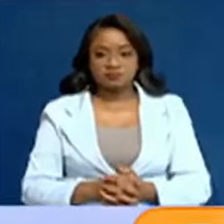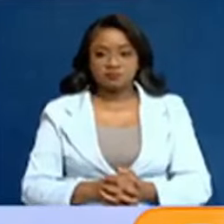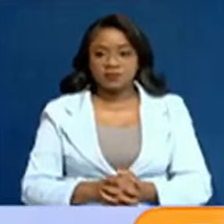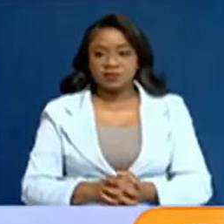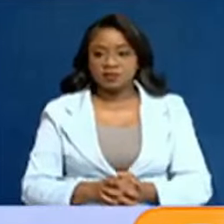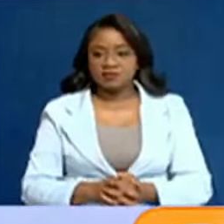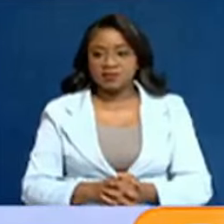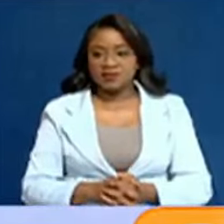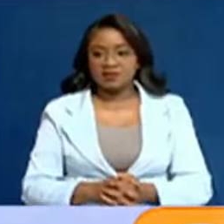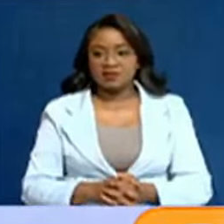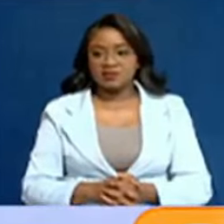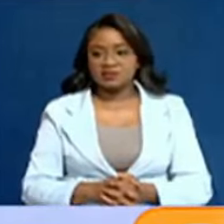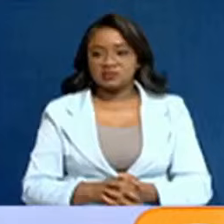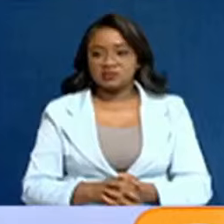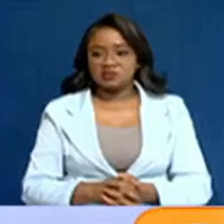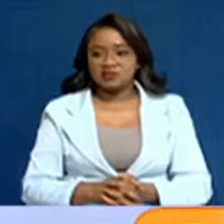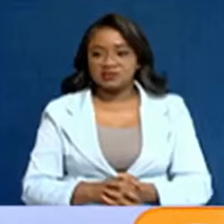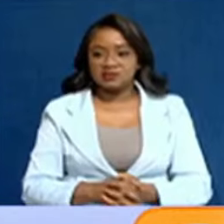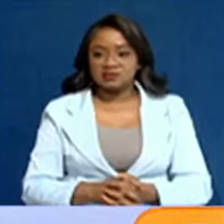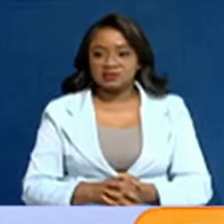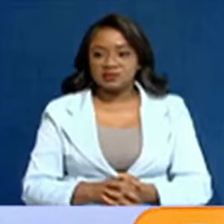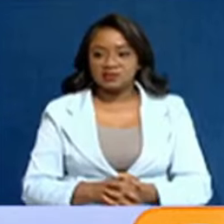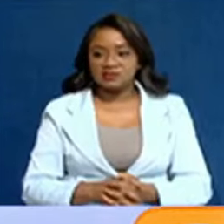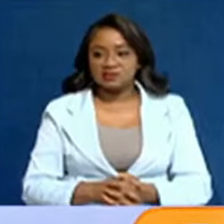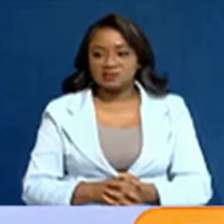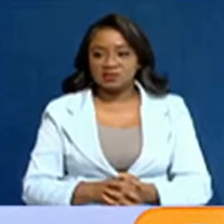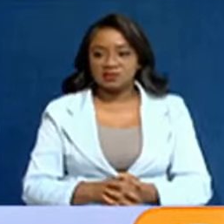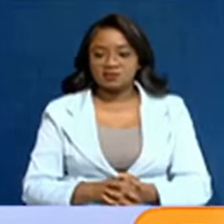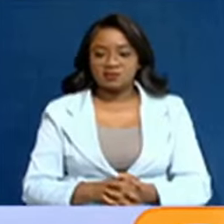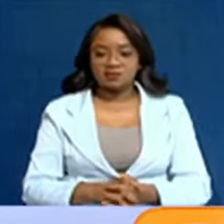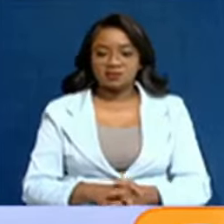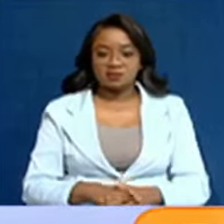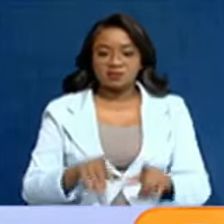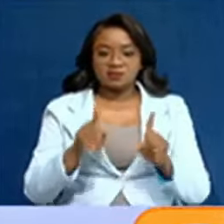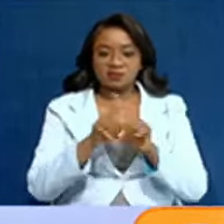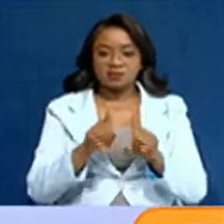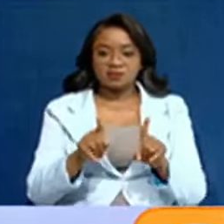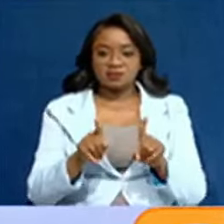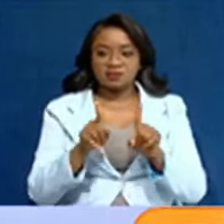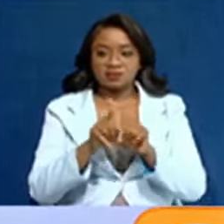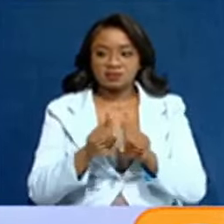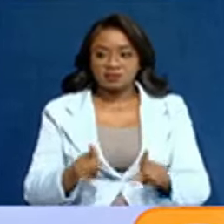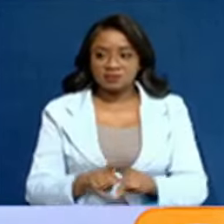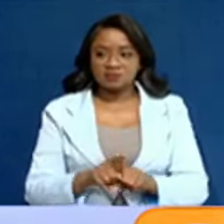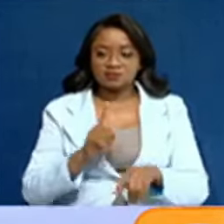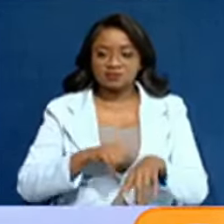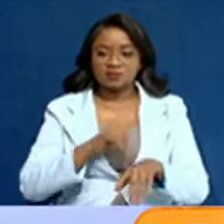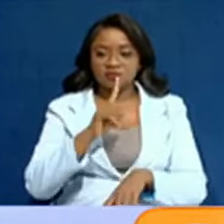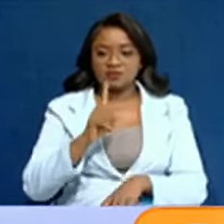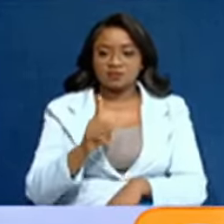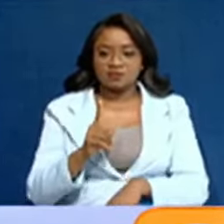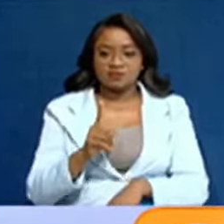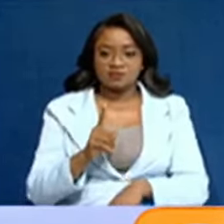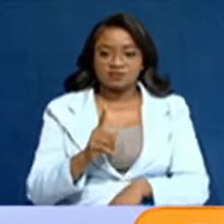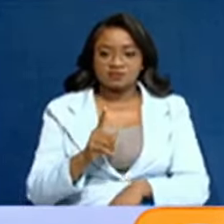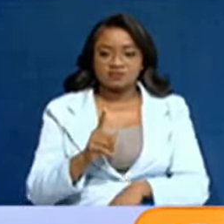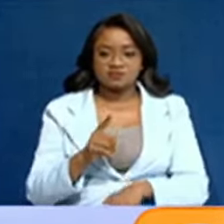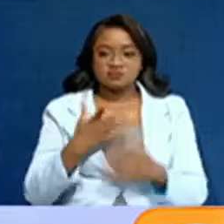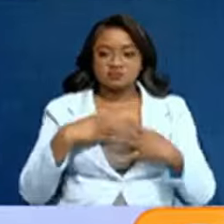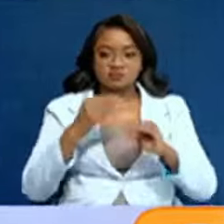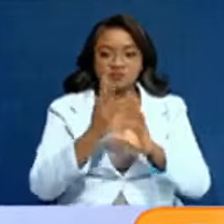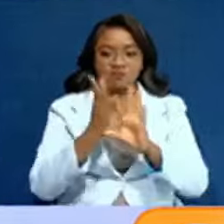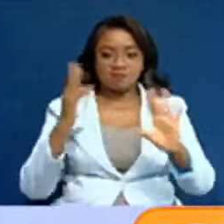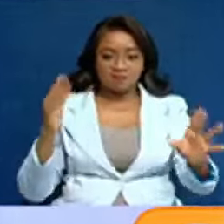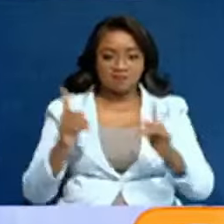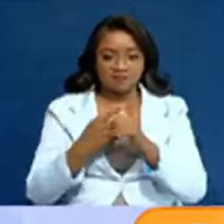yangu. So wakati amefikiwa na ile namba yake yenye wao naita pale kwa benki wakati watu wamekiu, huyo